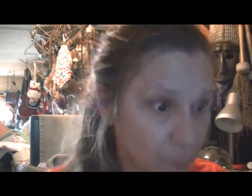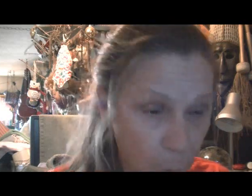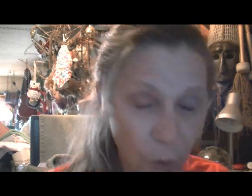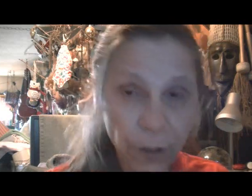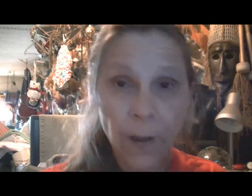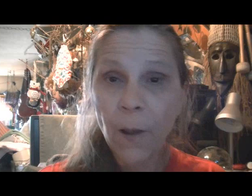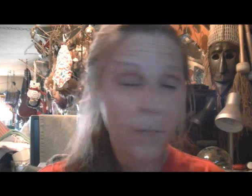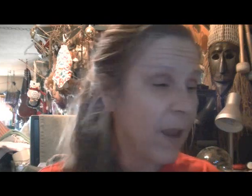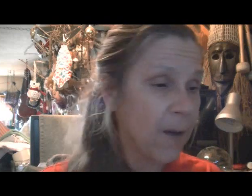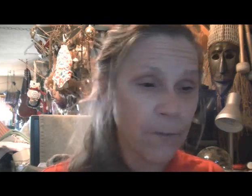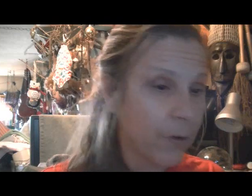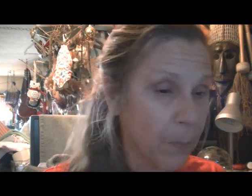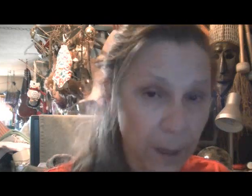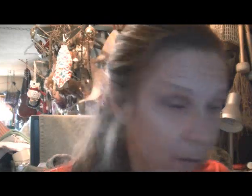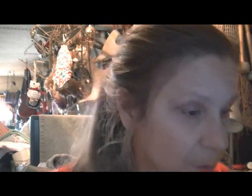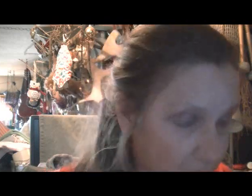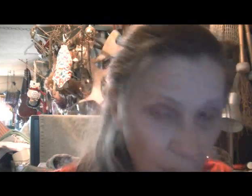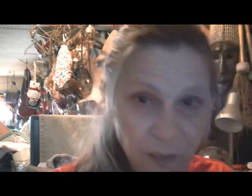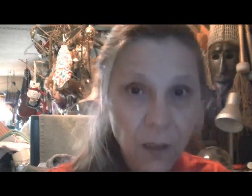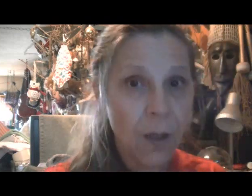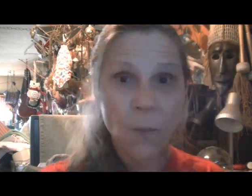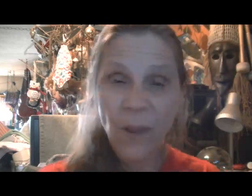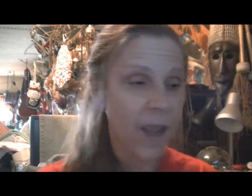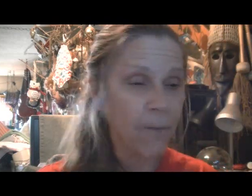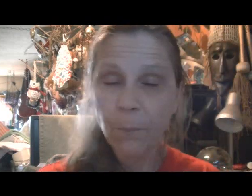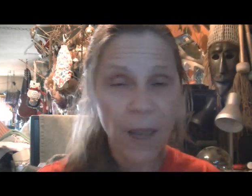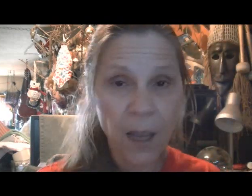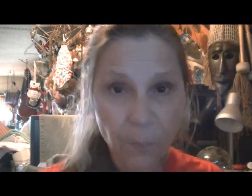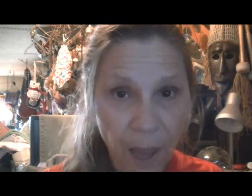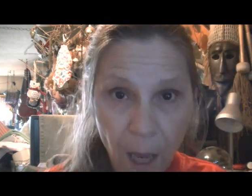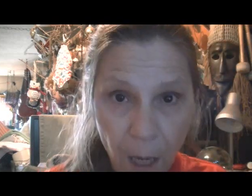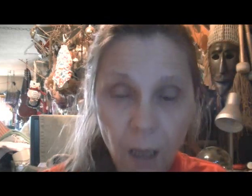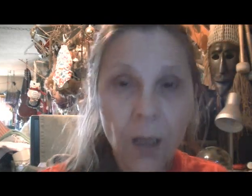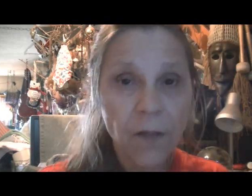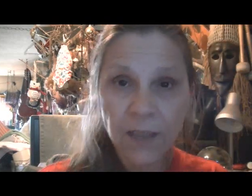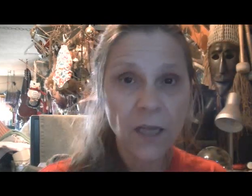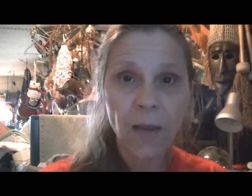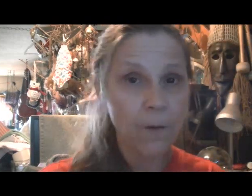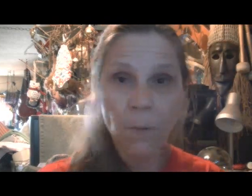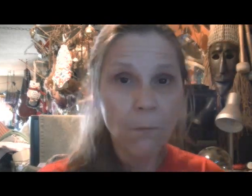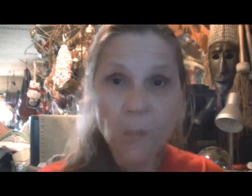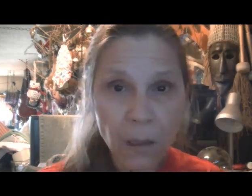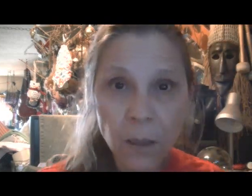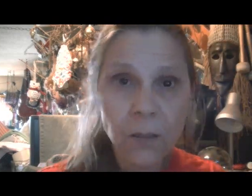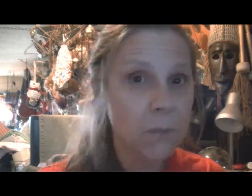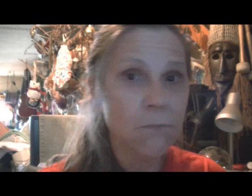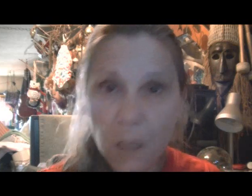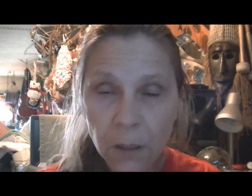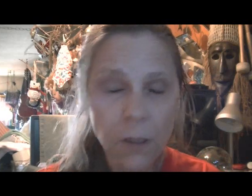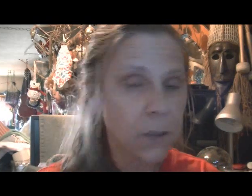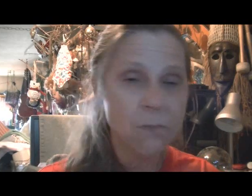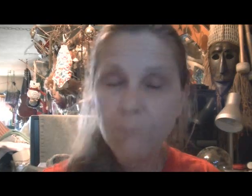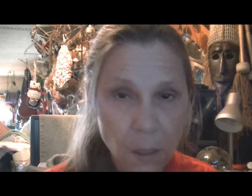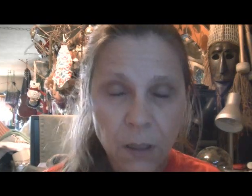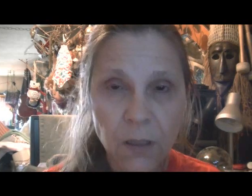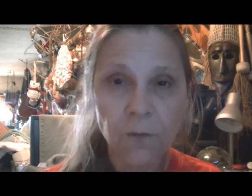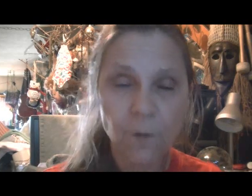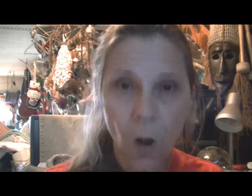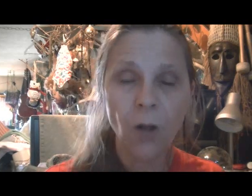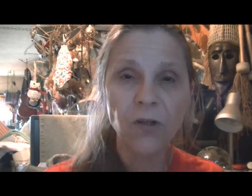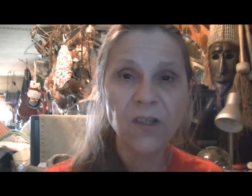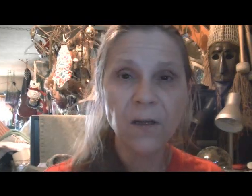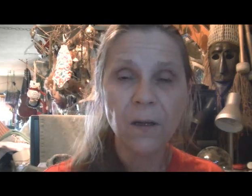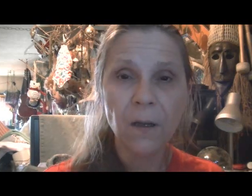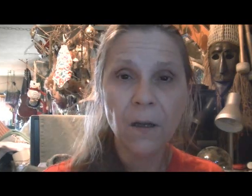for their support, paying for their medical costs, paying. They saved millions and millions and millions